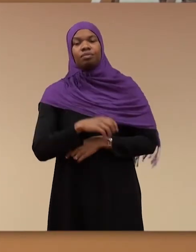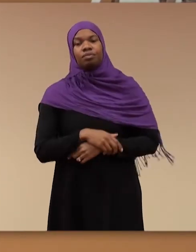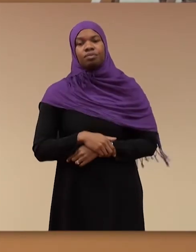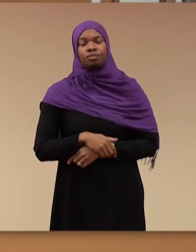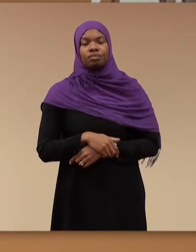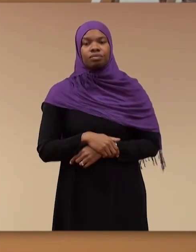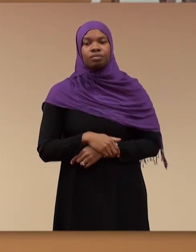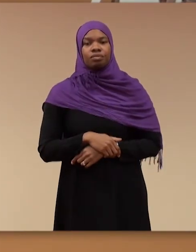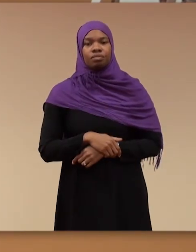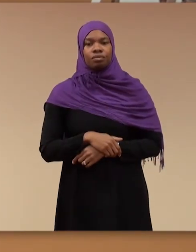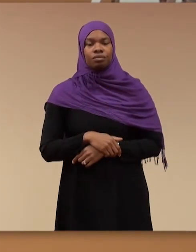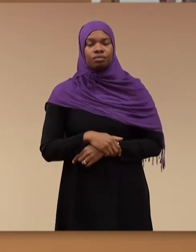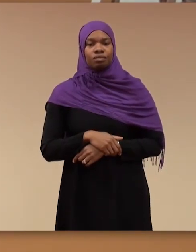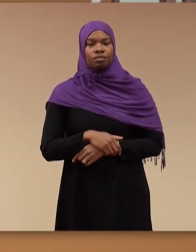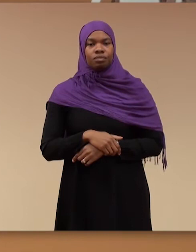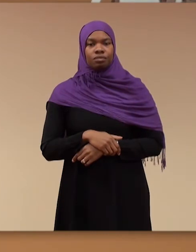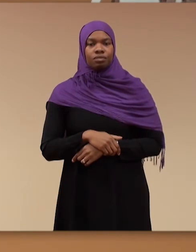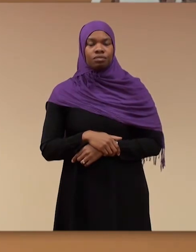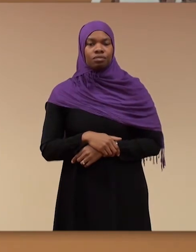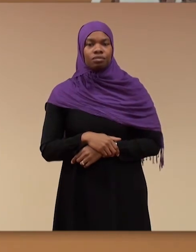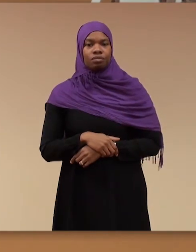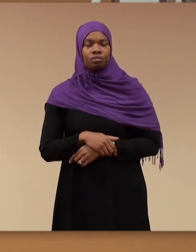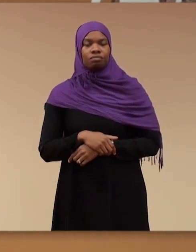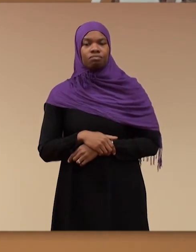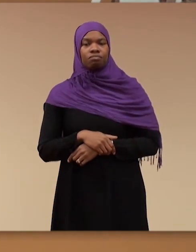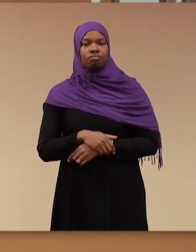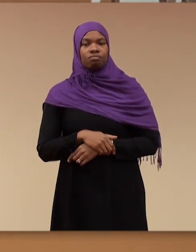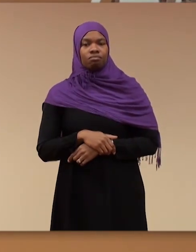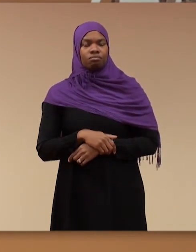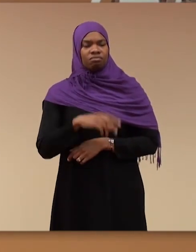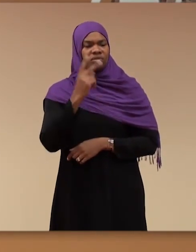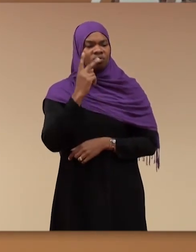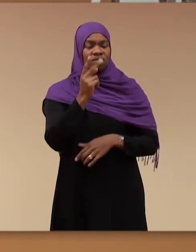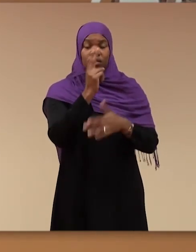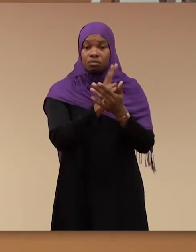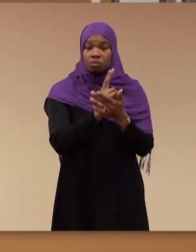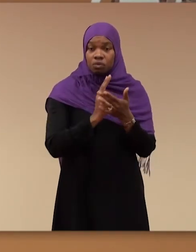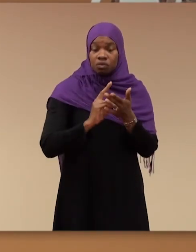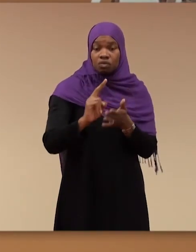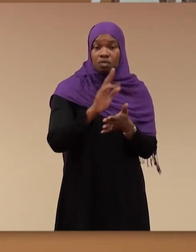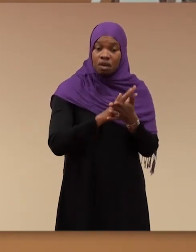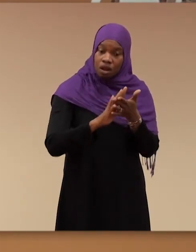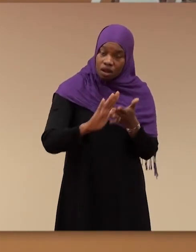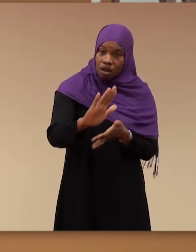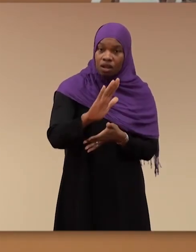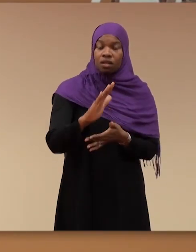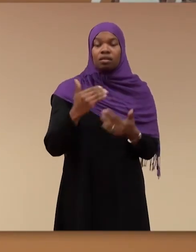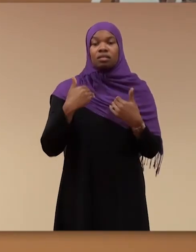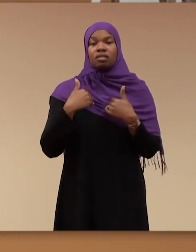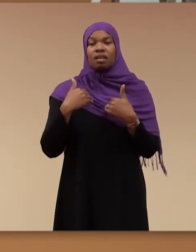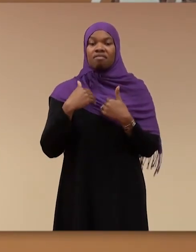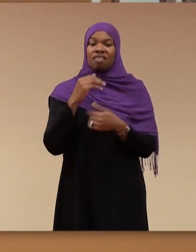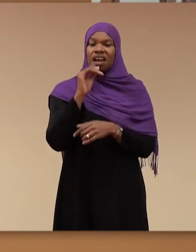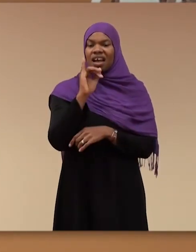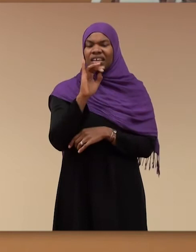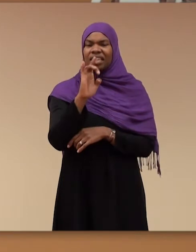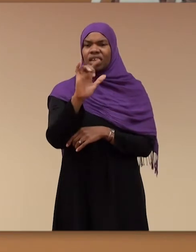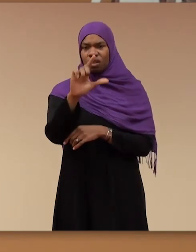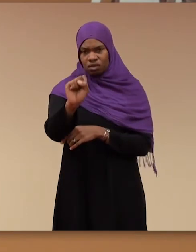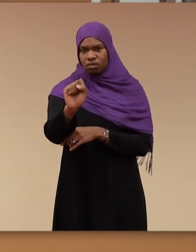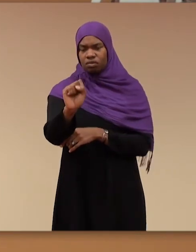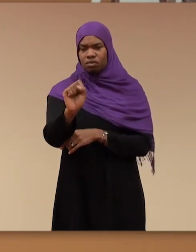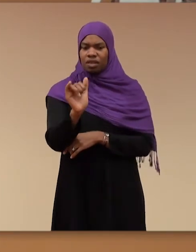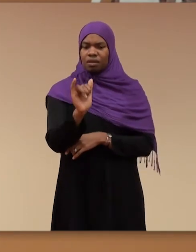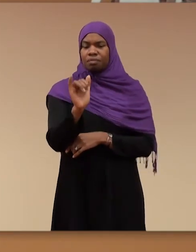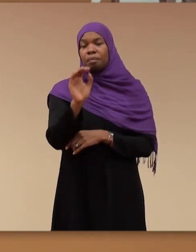So if we want to find, even universities, they have some ideals, they call them motto, like Harvard,